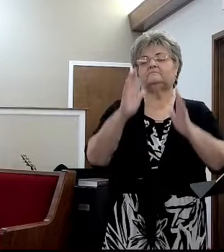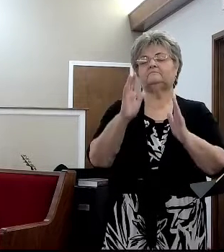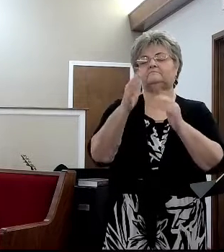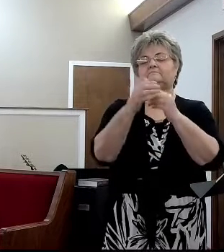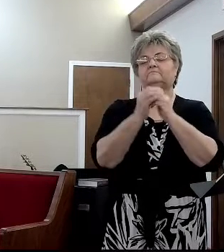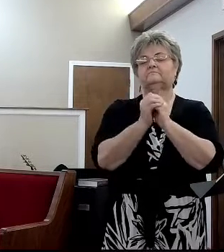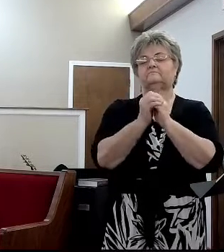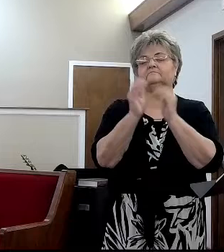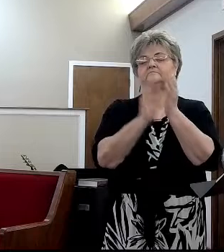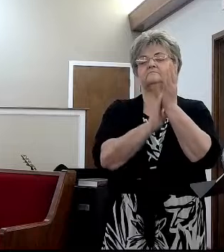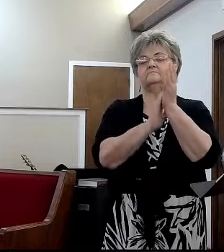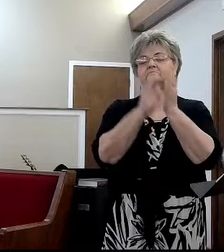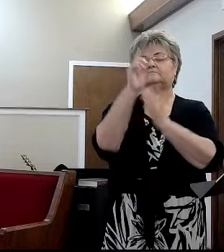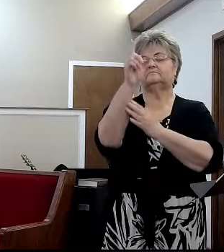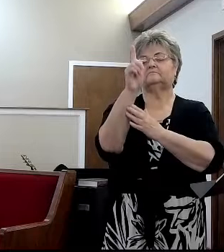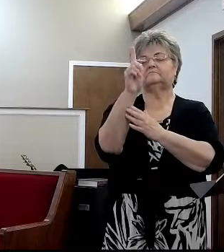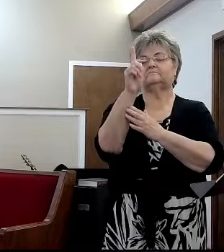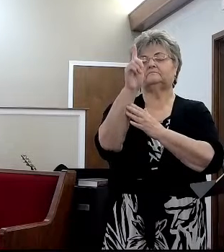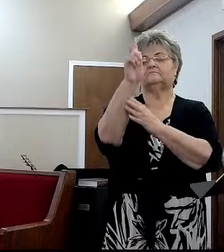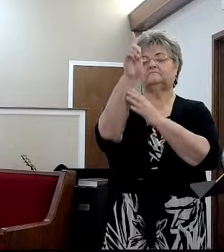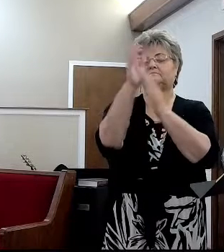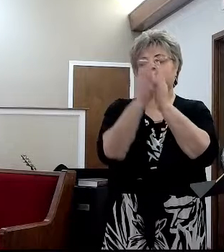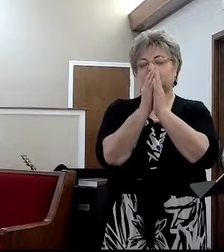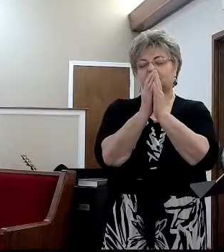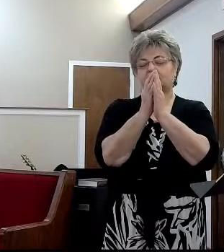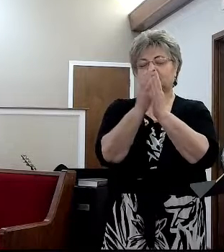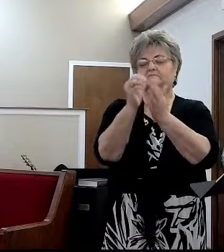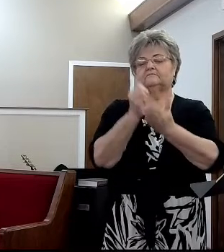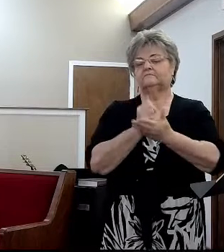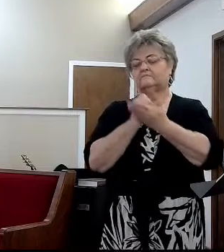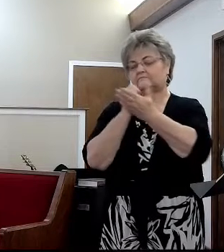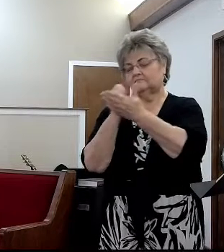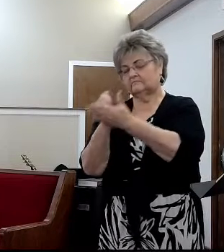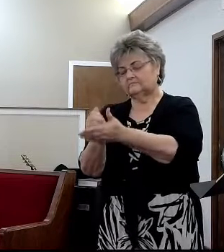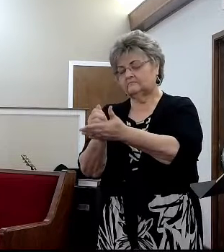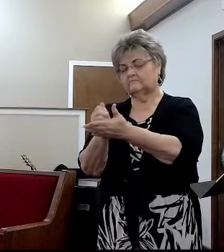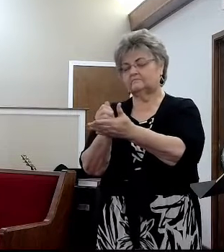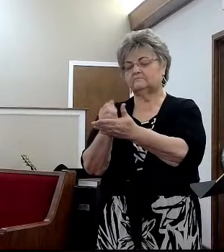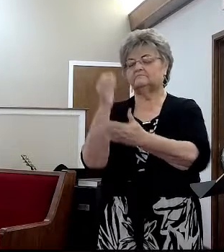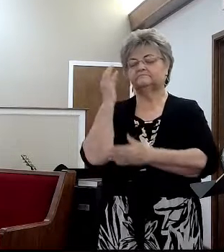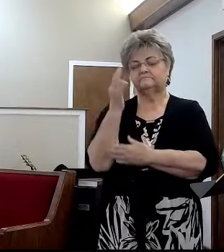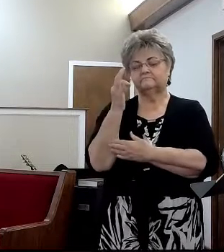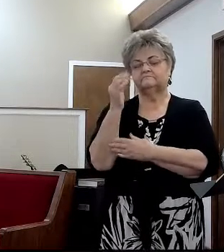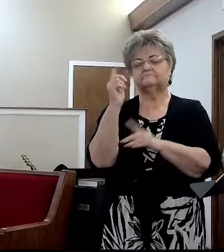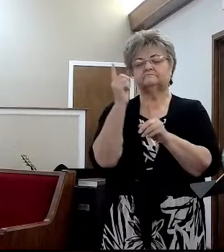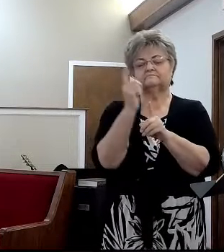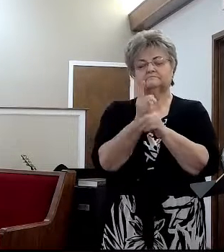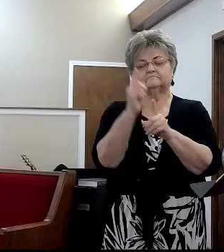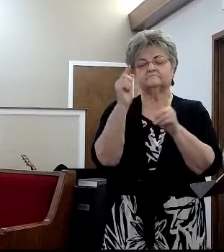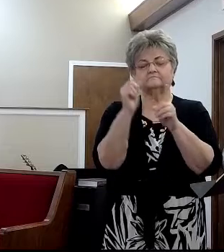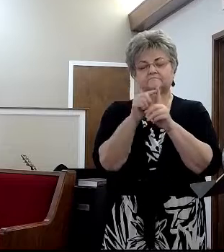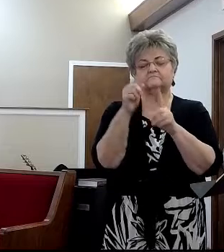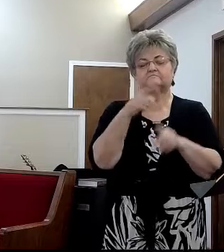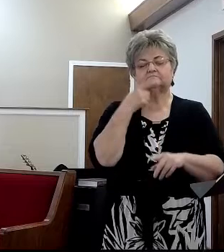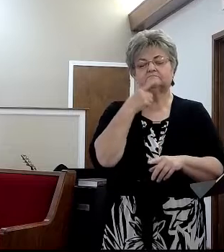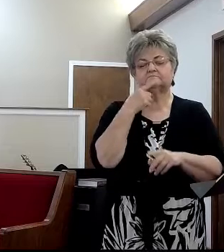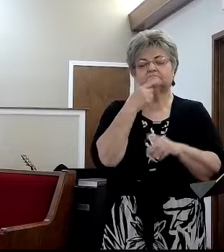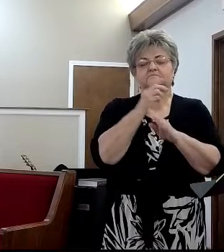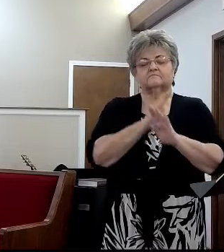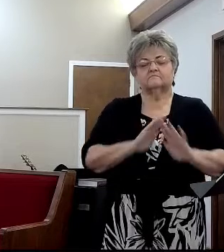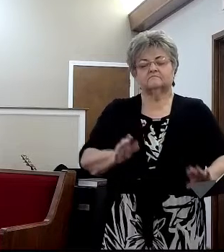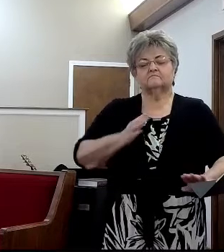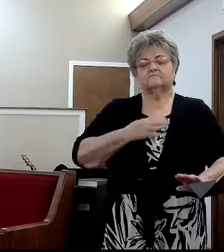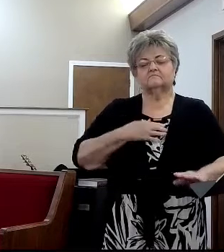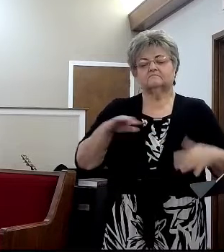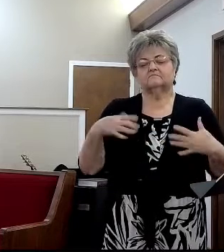you. Lord, I pray that you just be with me. Have me bring the words that you want me to say this morning. Lord, just calm my nerves so